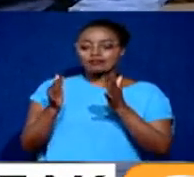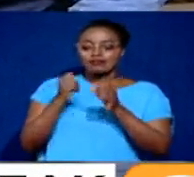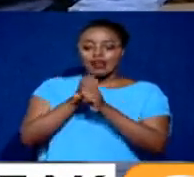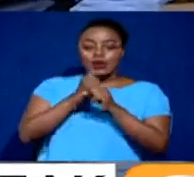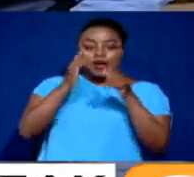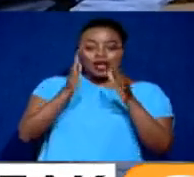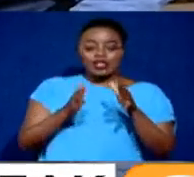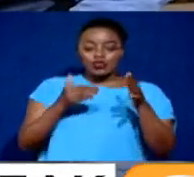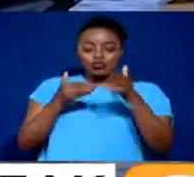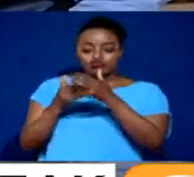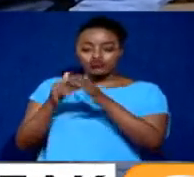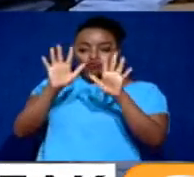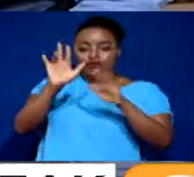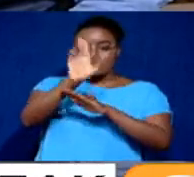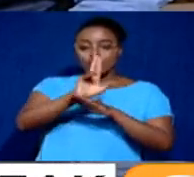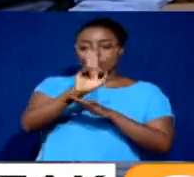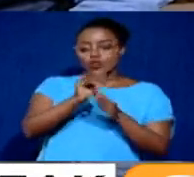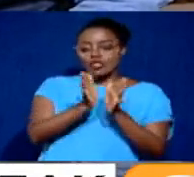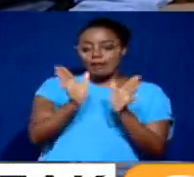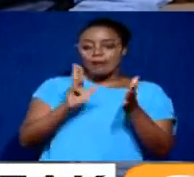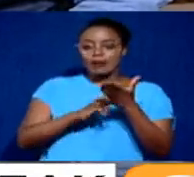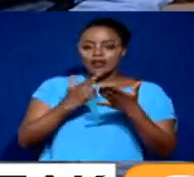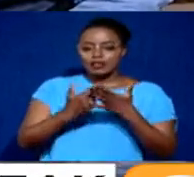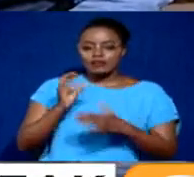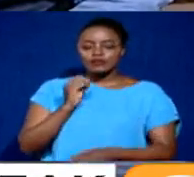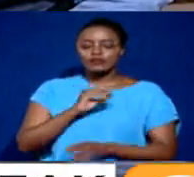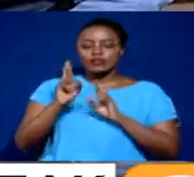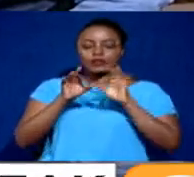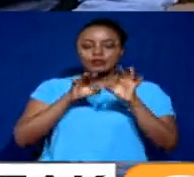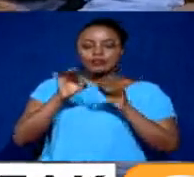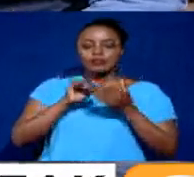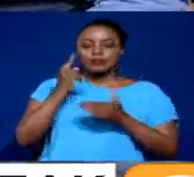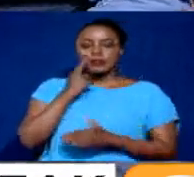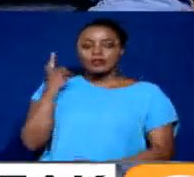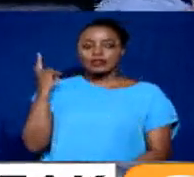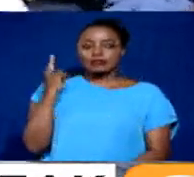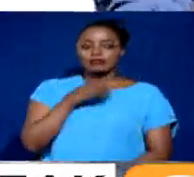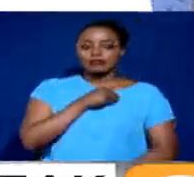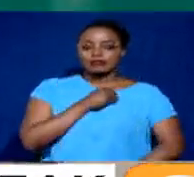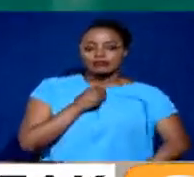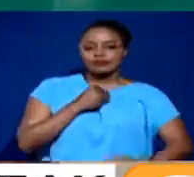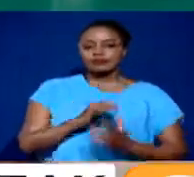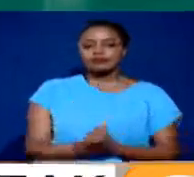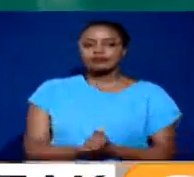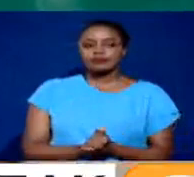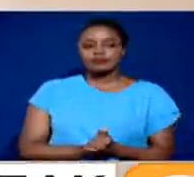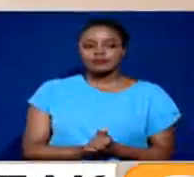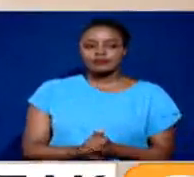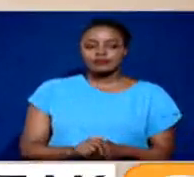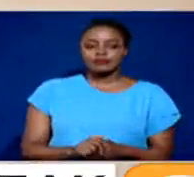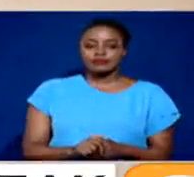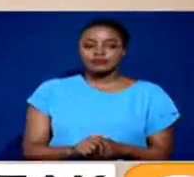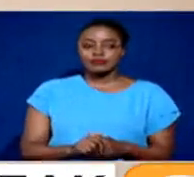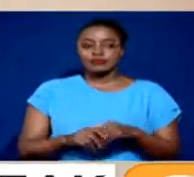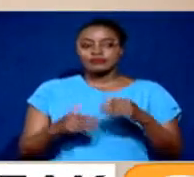in campaigns using public resources. Safi Godana Mamo reports. Public's attention. At